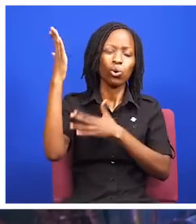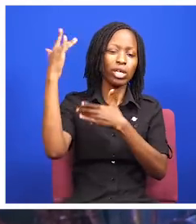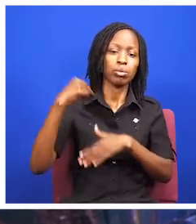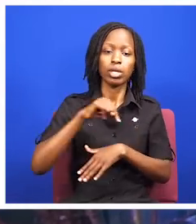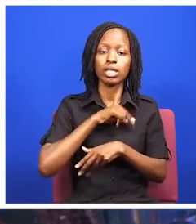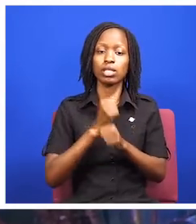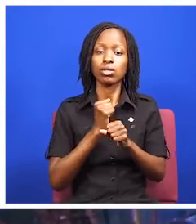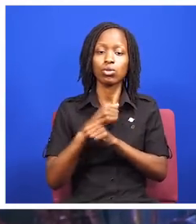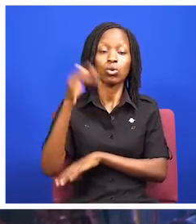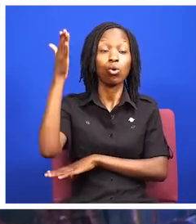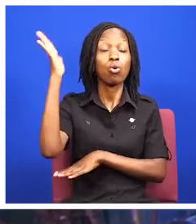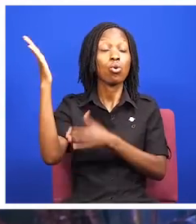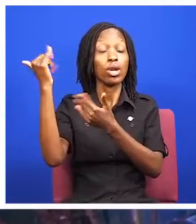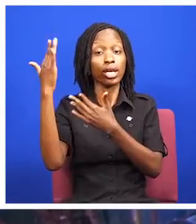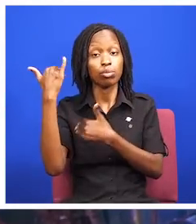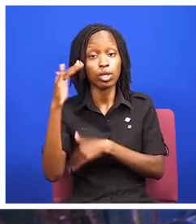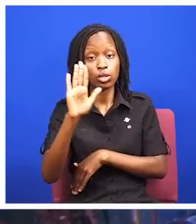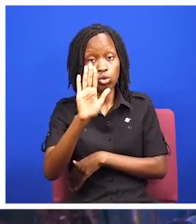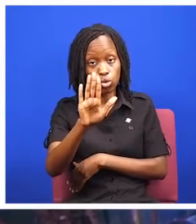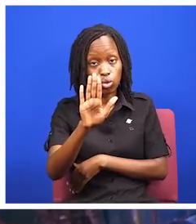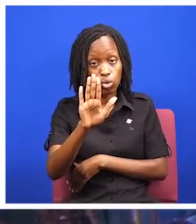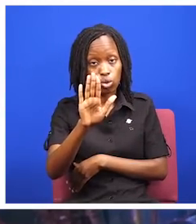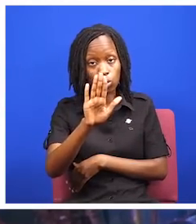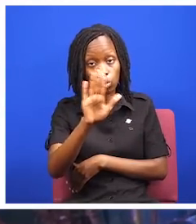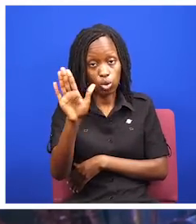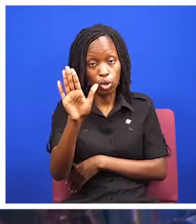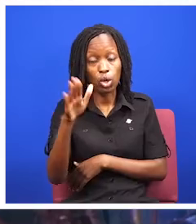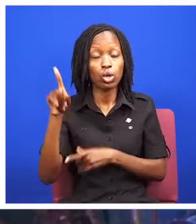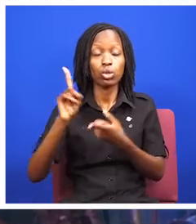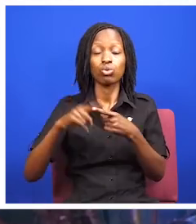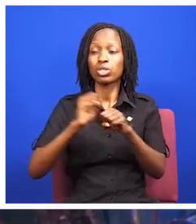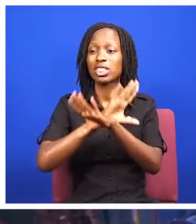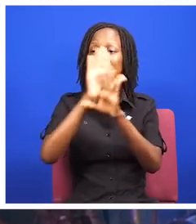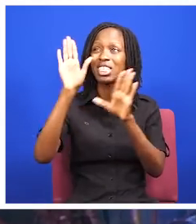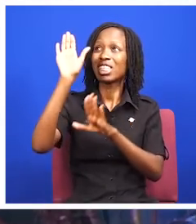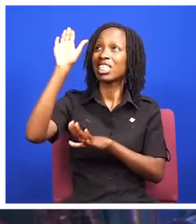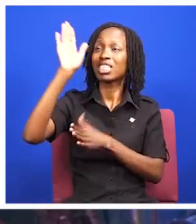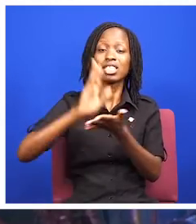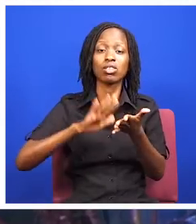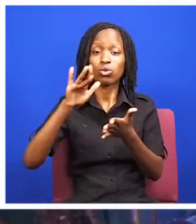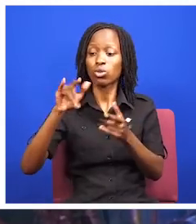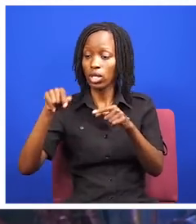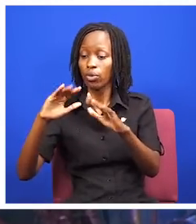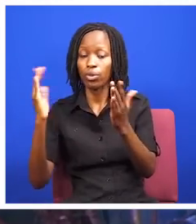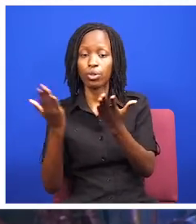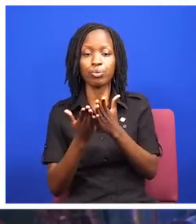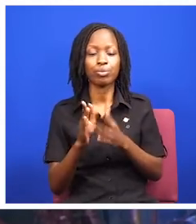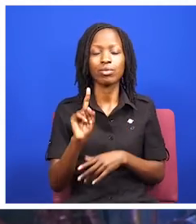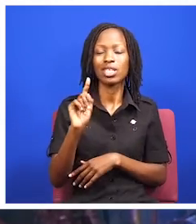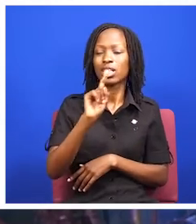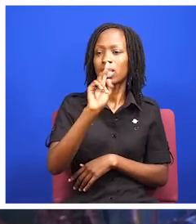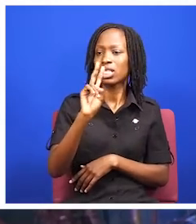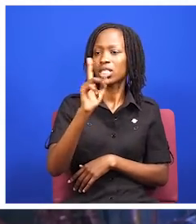expects us to do. God expects you to radiate His glory in this world. And therefore, the second